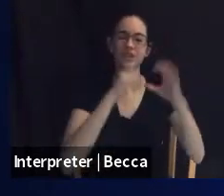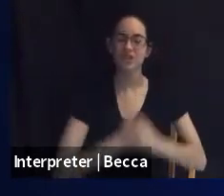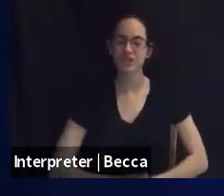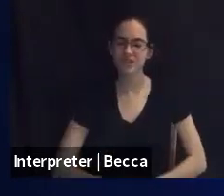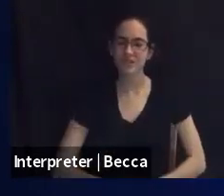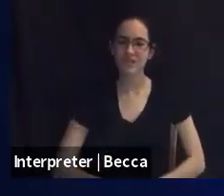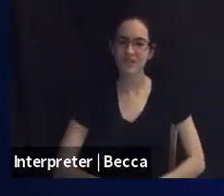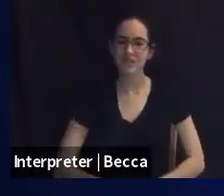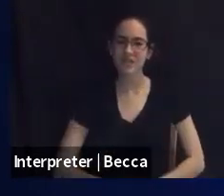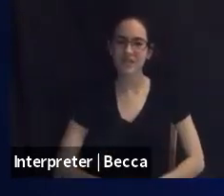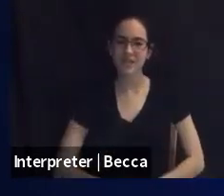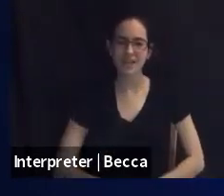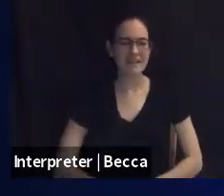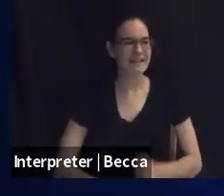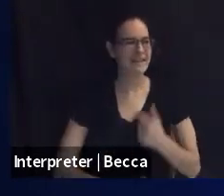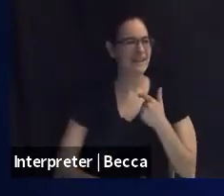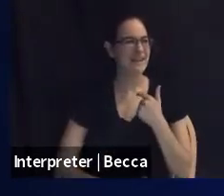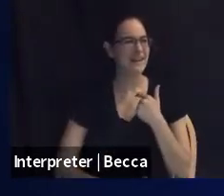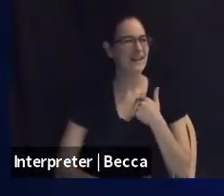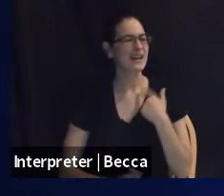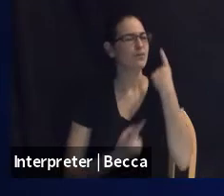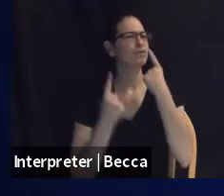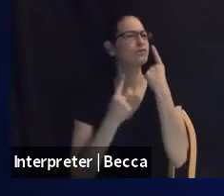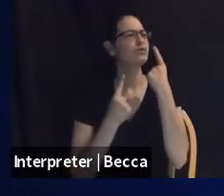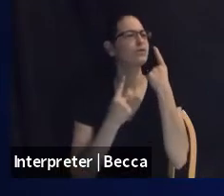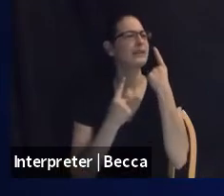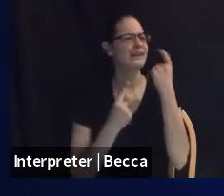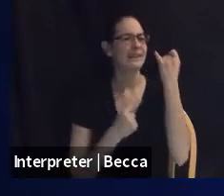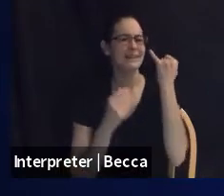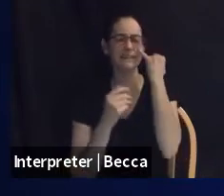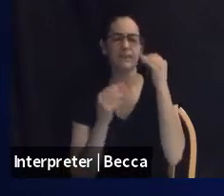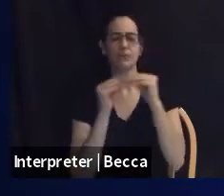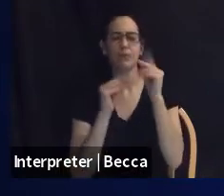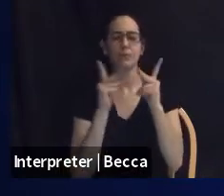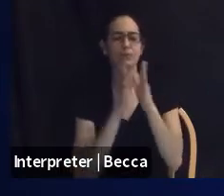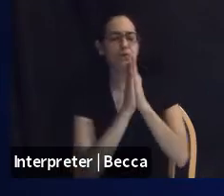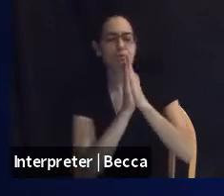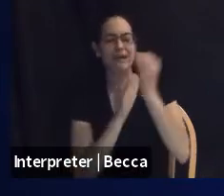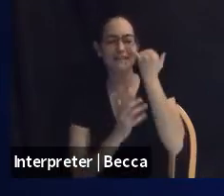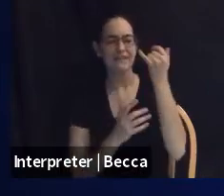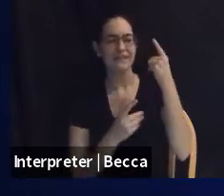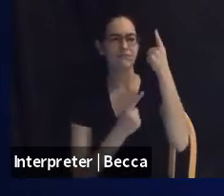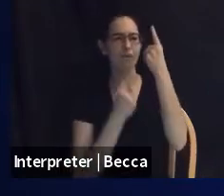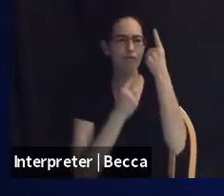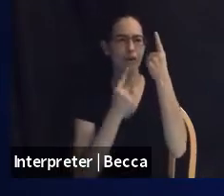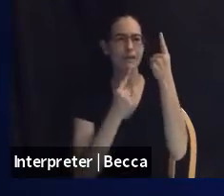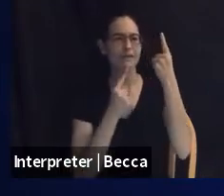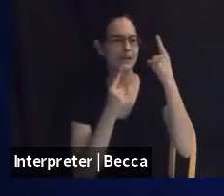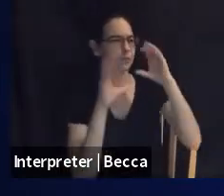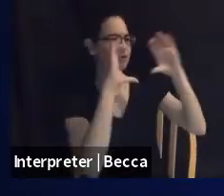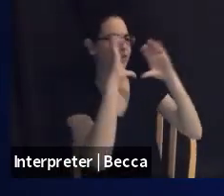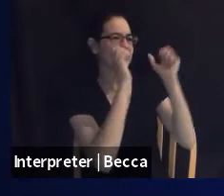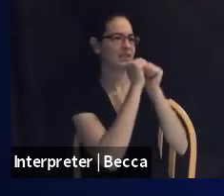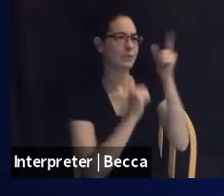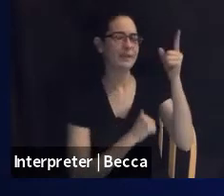of us would pray if we knew that all we're doing is just having a conversation with God. We're not asking him for a laundry list. We're not begging for